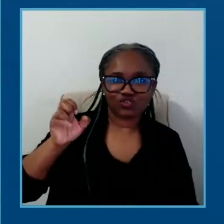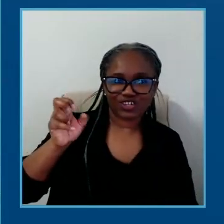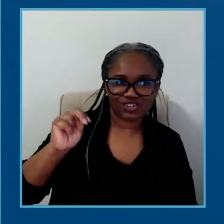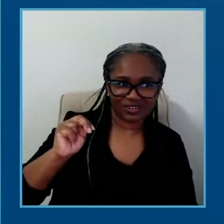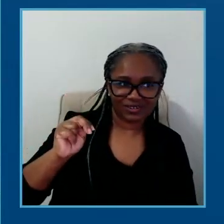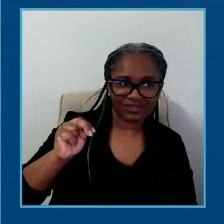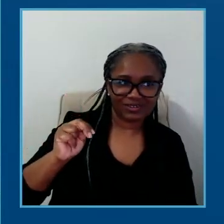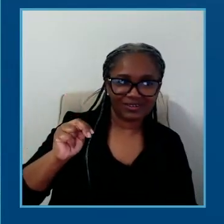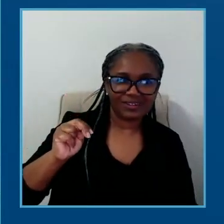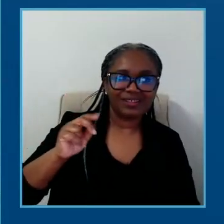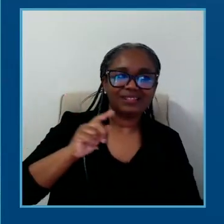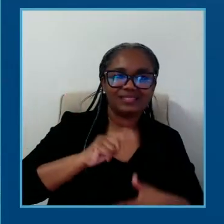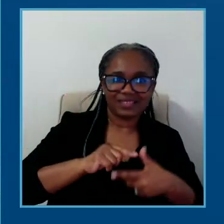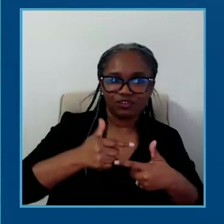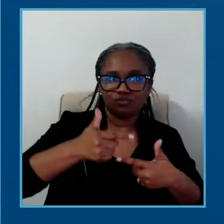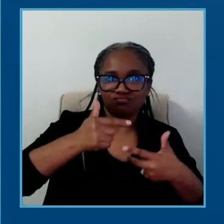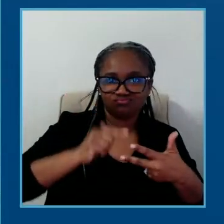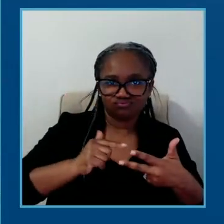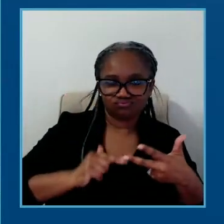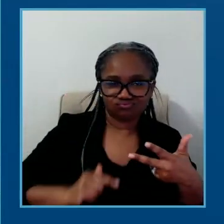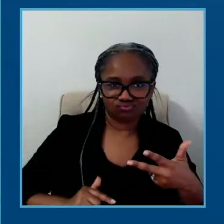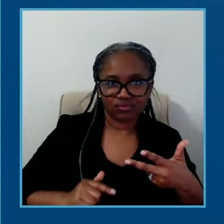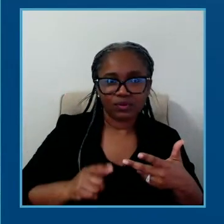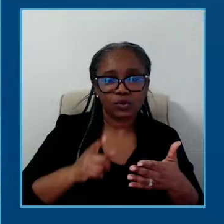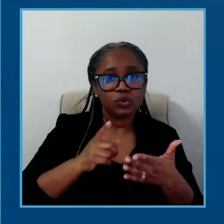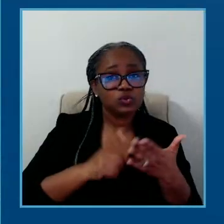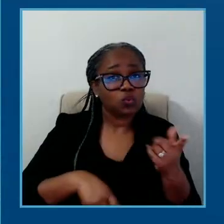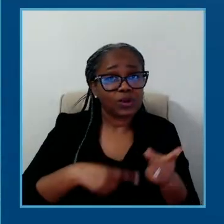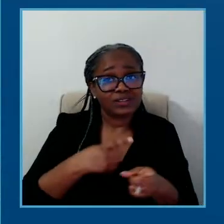what is the right